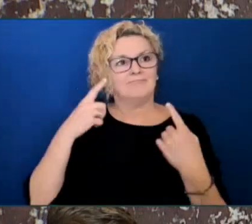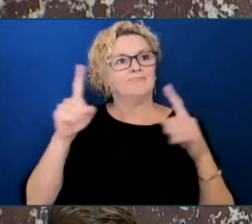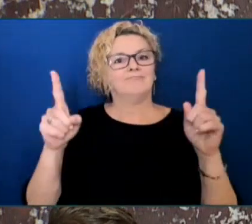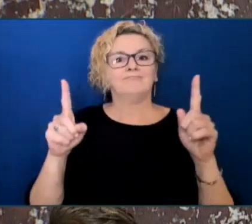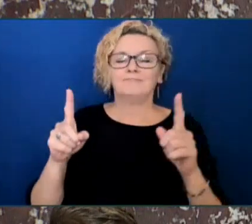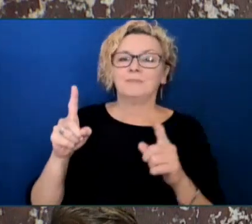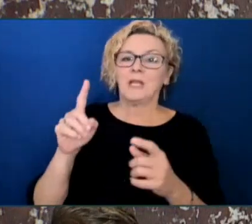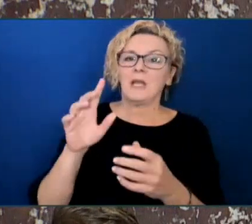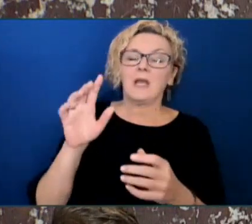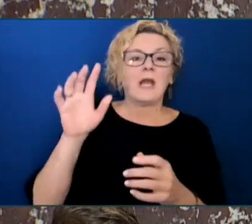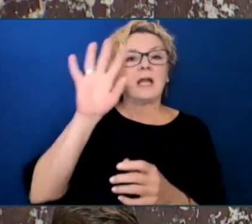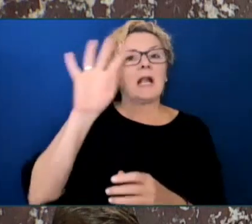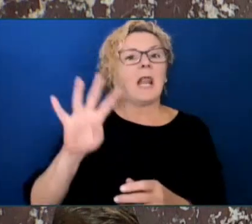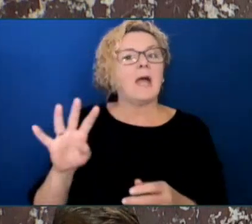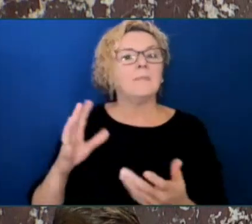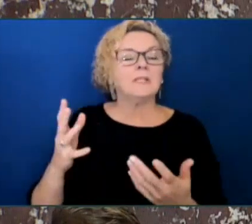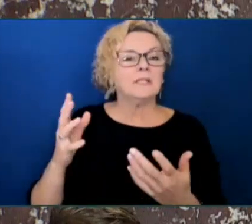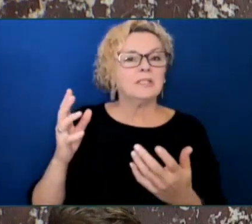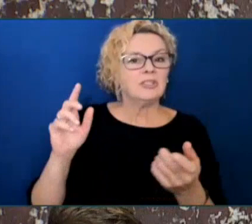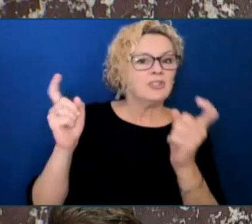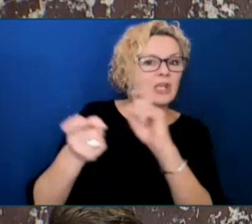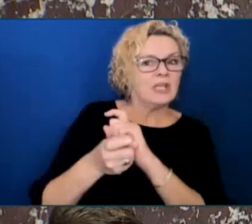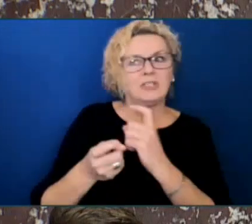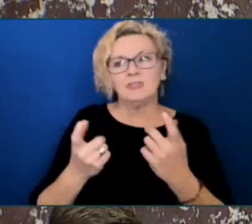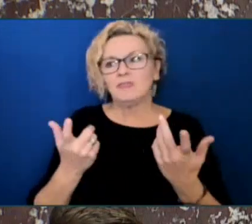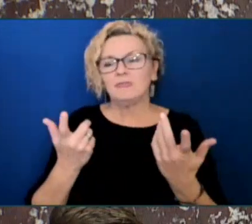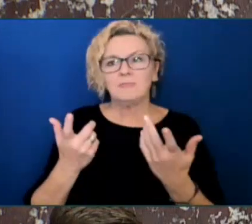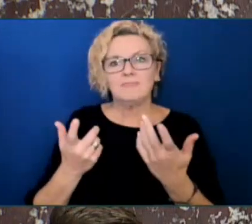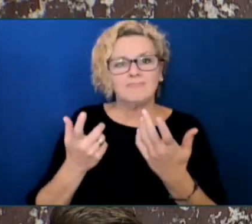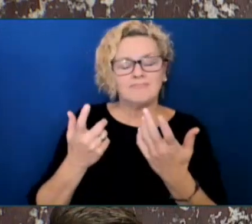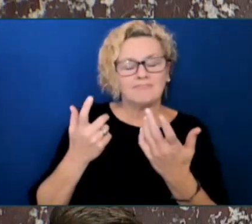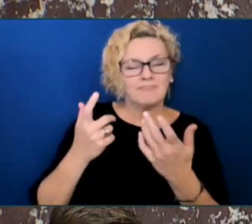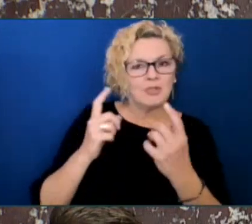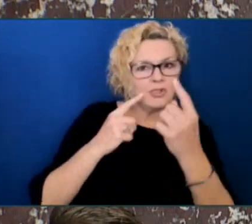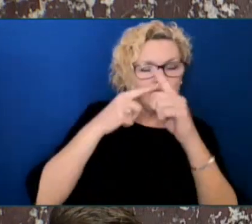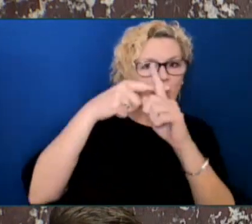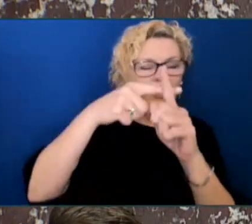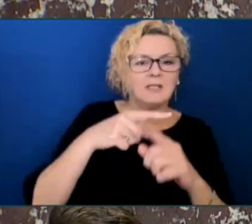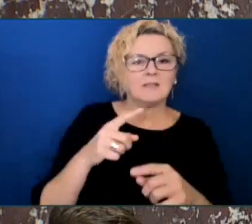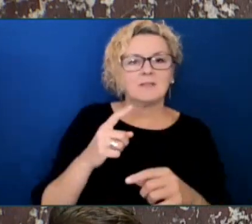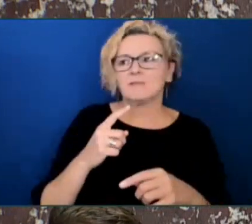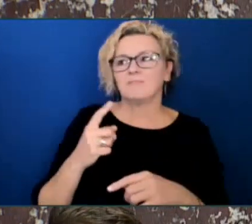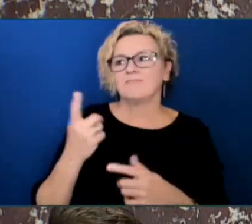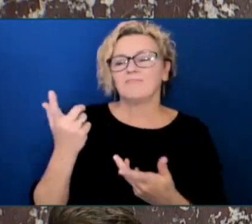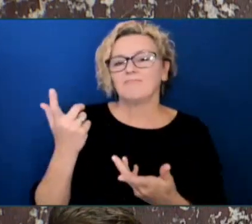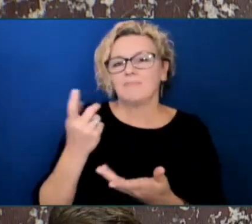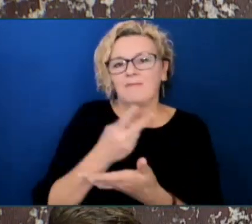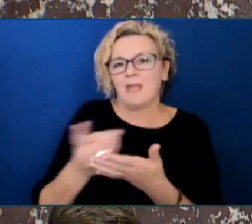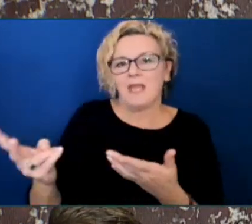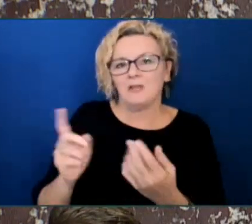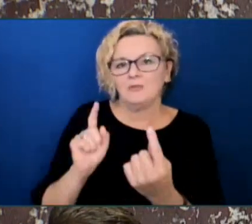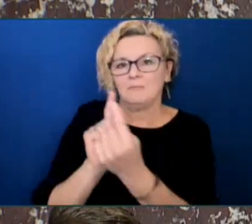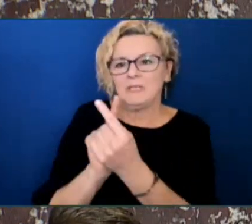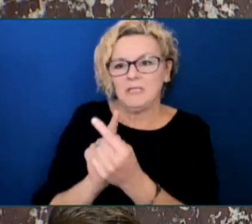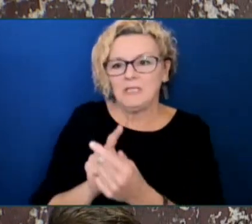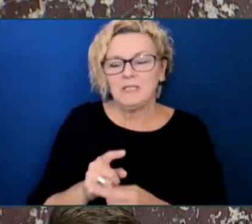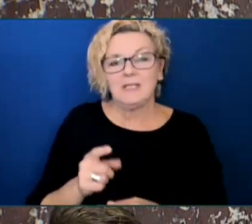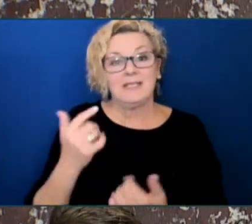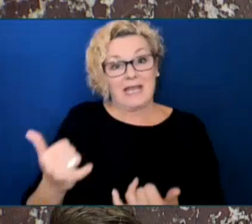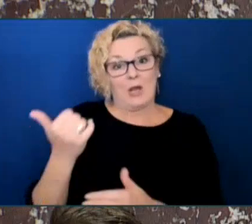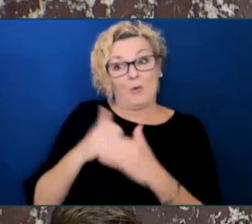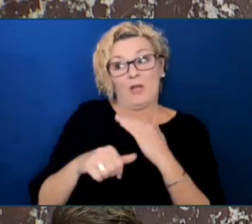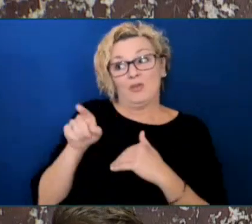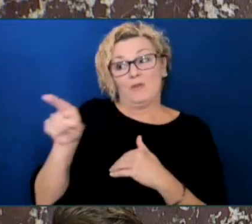be allies of this minister, and even they acknowledge that Clean BC is failing. And under this NDP premier, we now have a